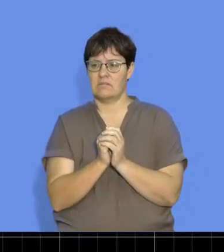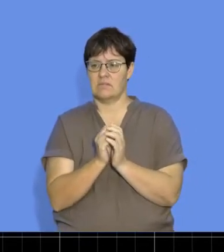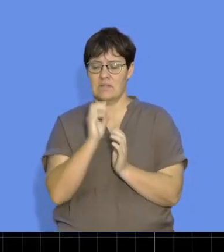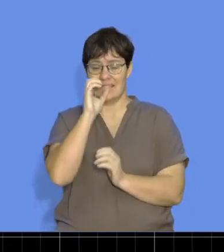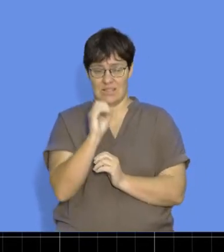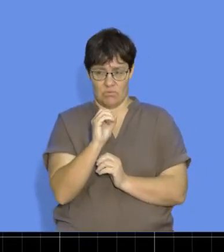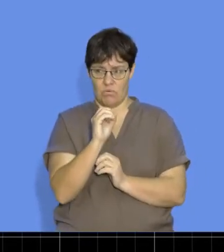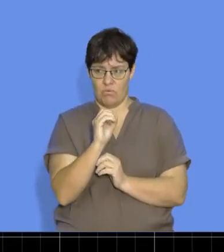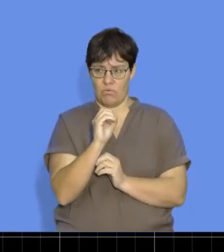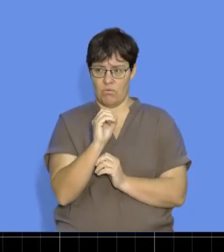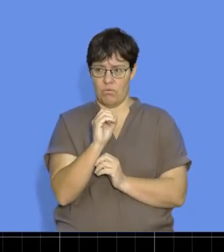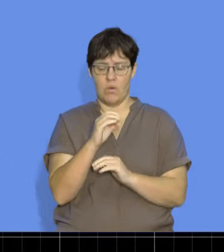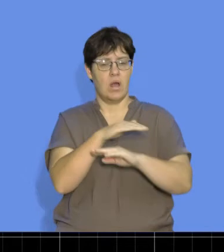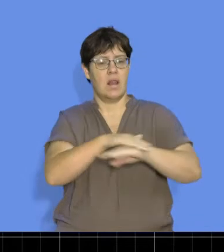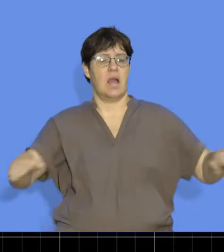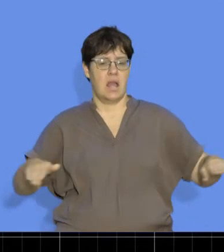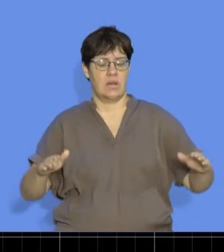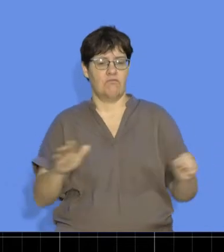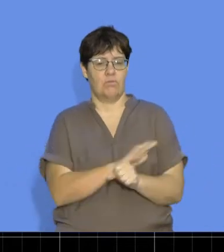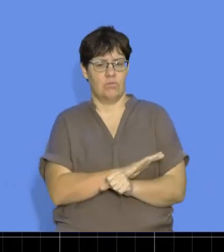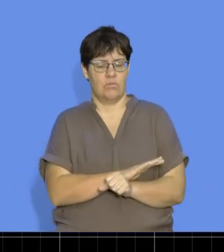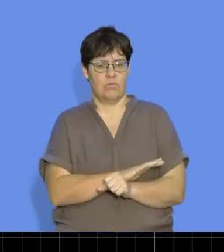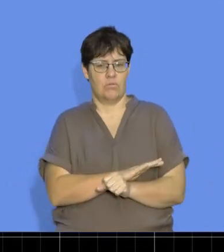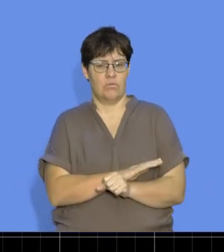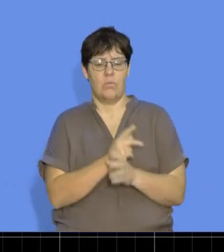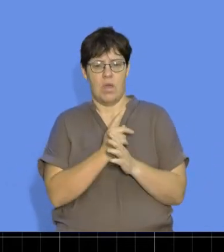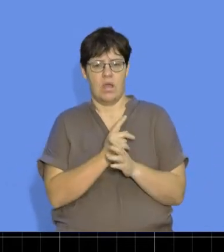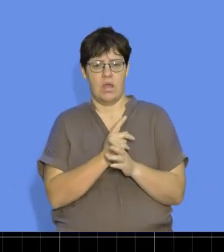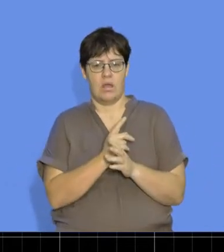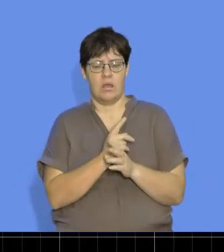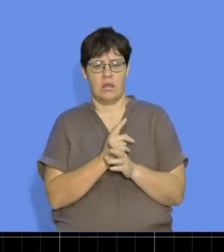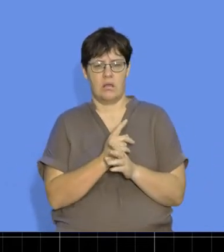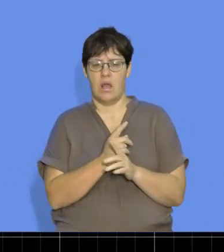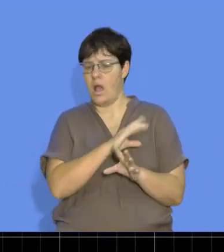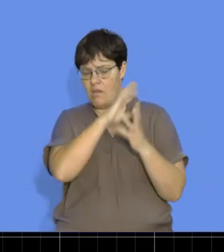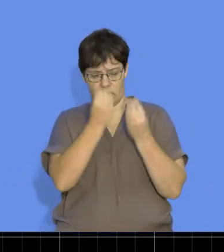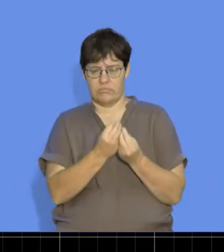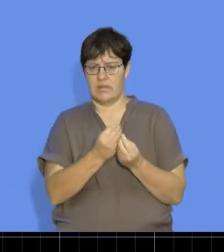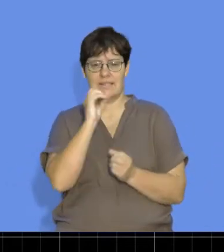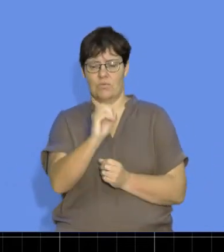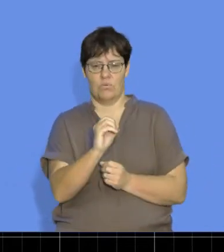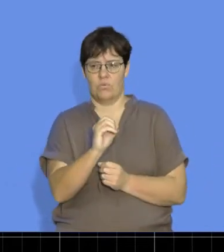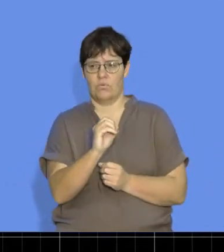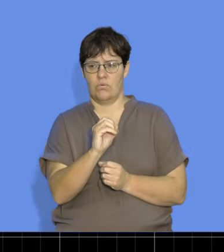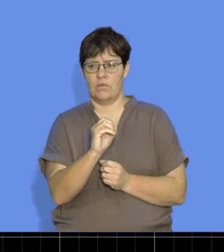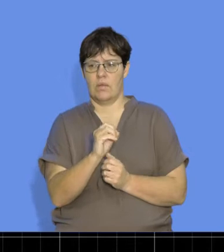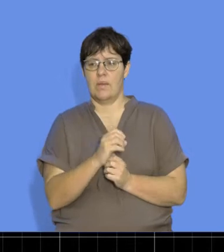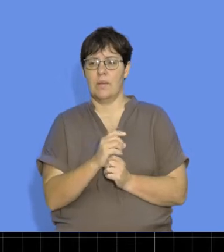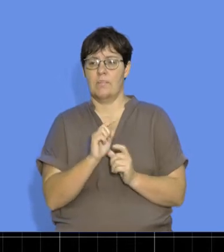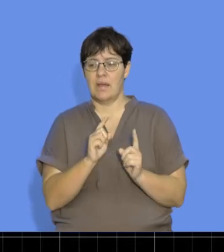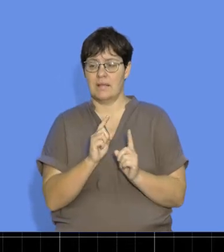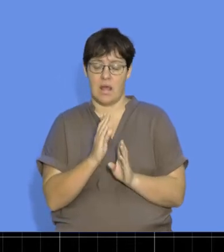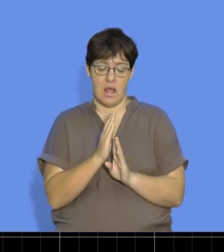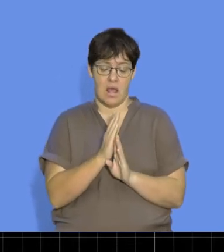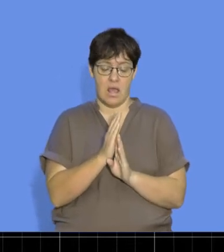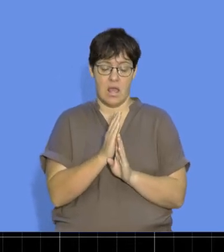being 0, it's now a straight line, right? Because it means everything is just multiplied by 0, which is then y equal to 0. It